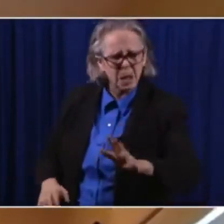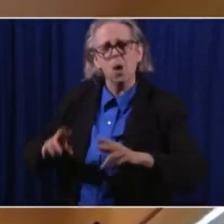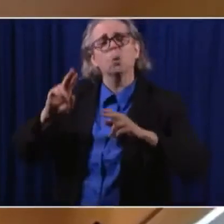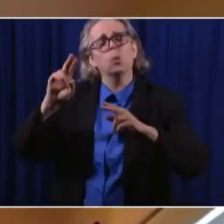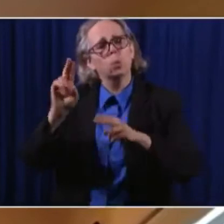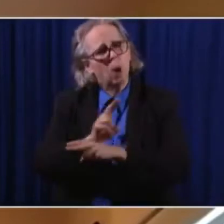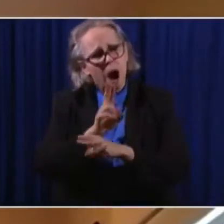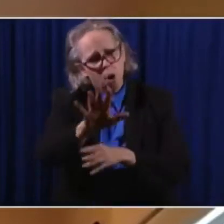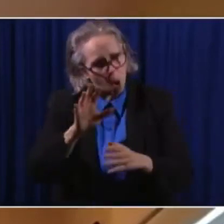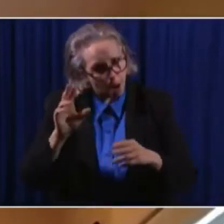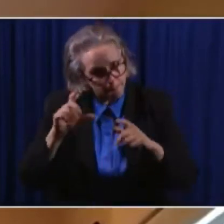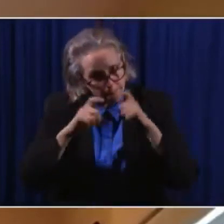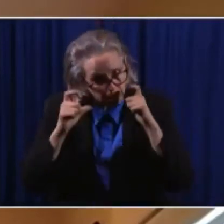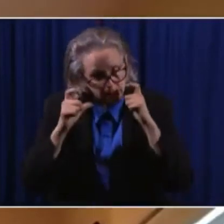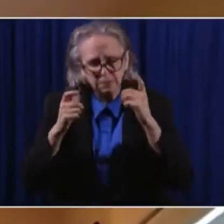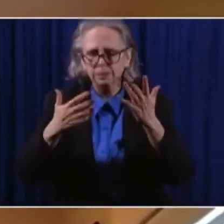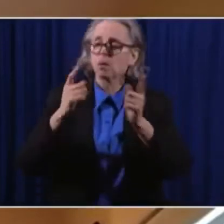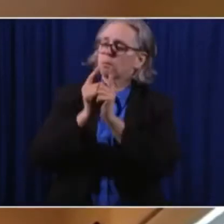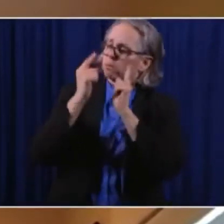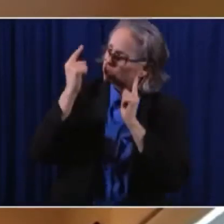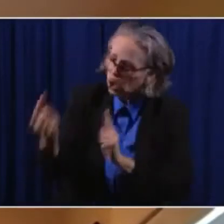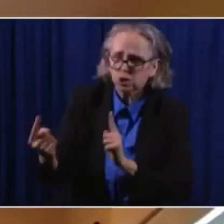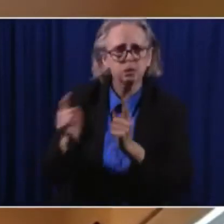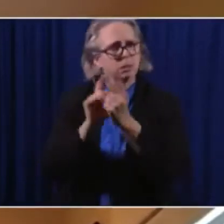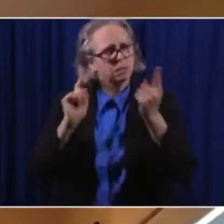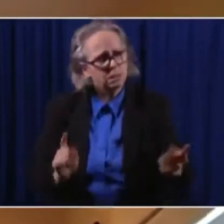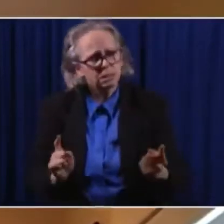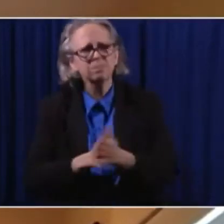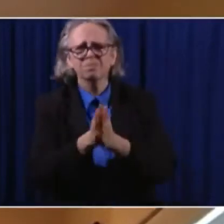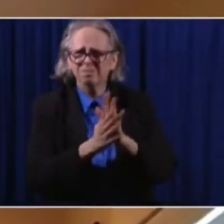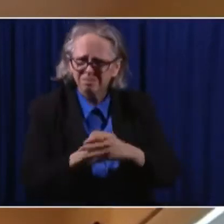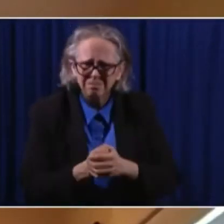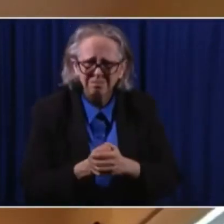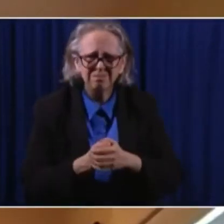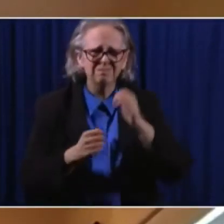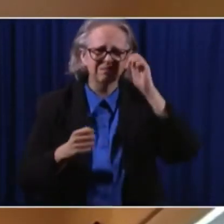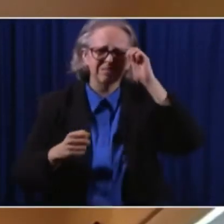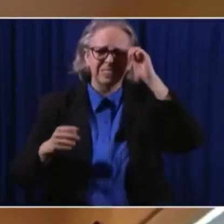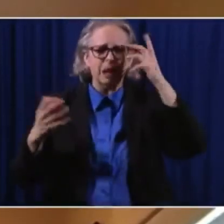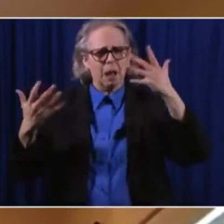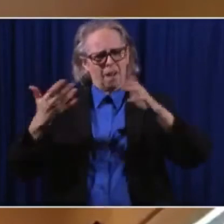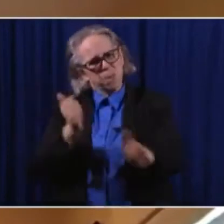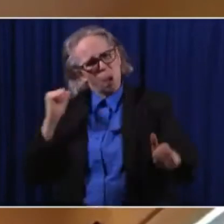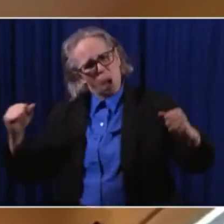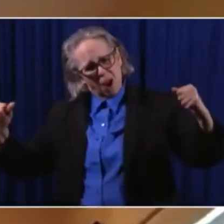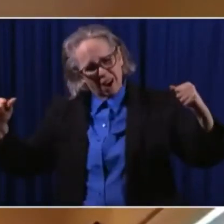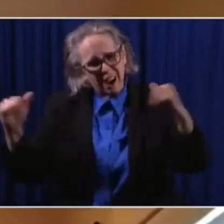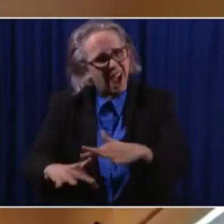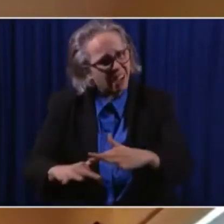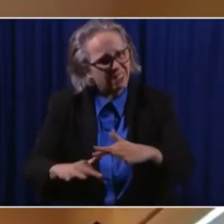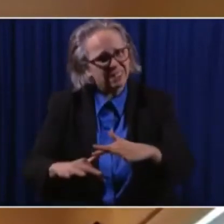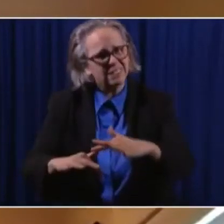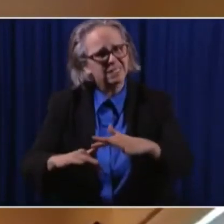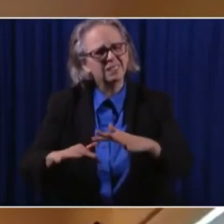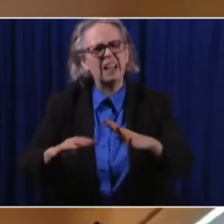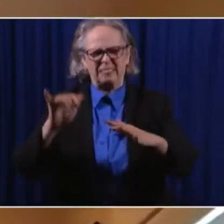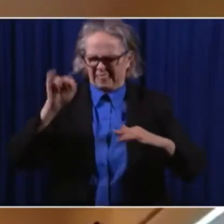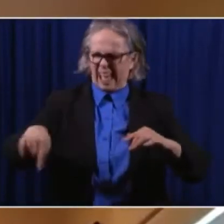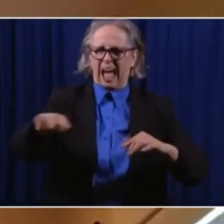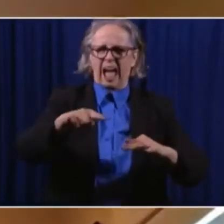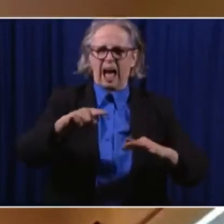and reconsider your gatherings to protect our healthcare workers. They really need us now more than ever.